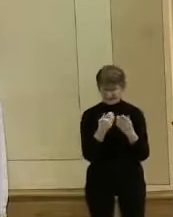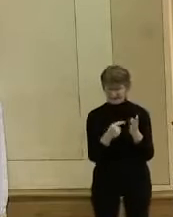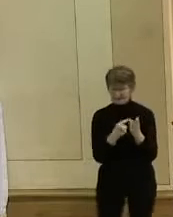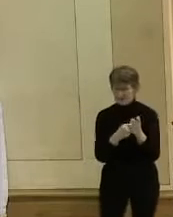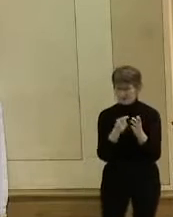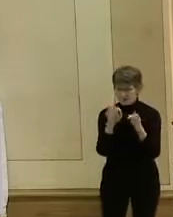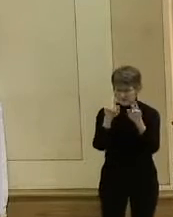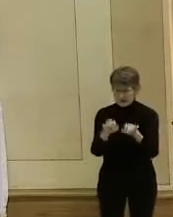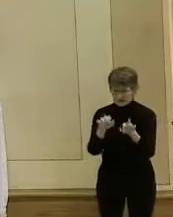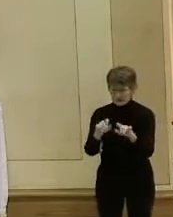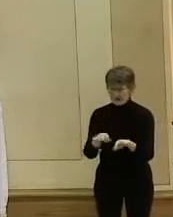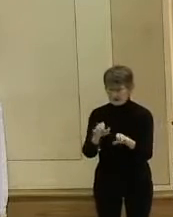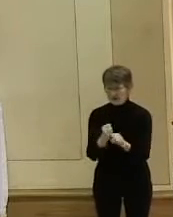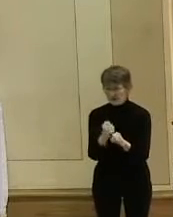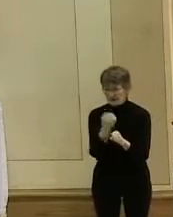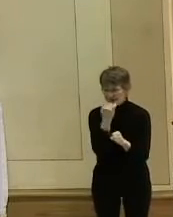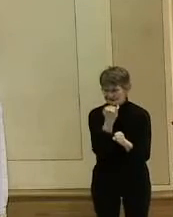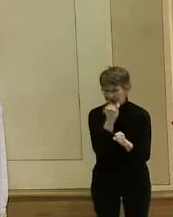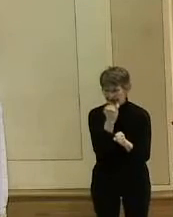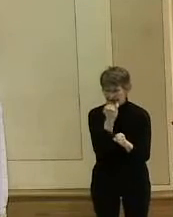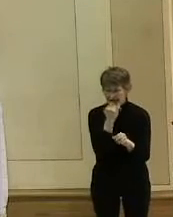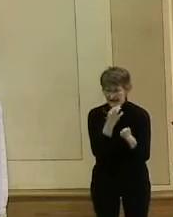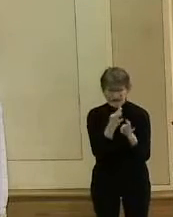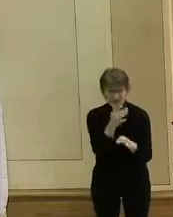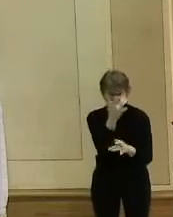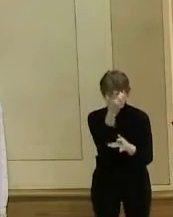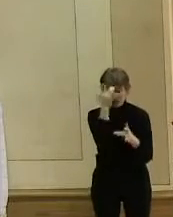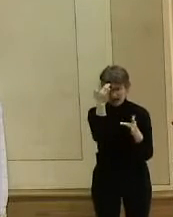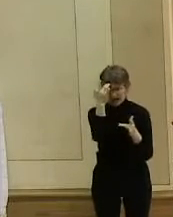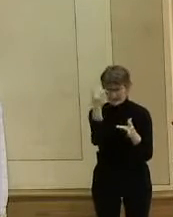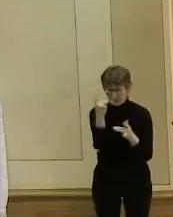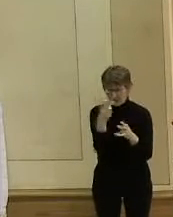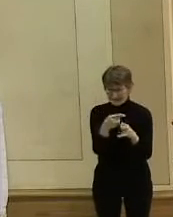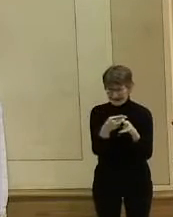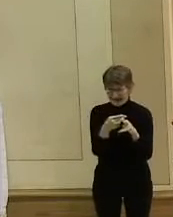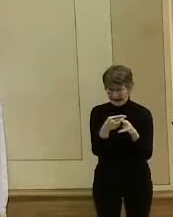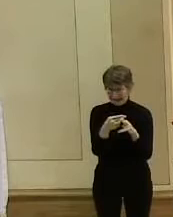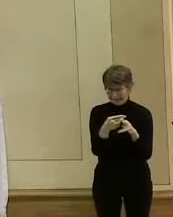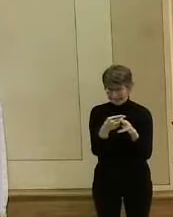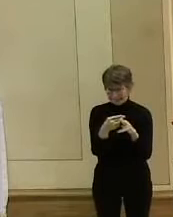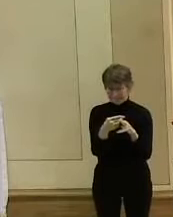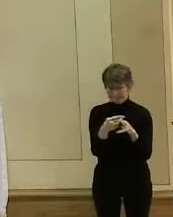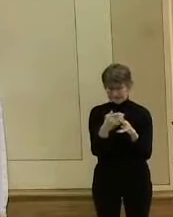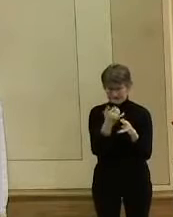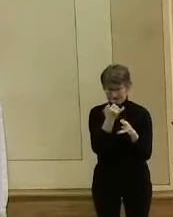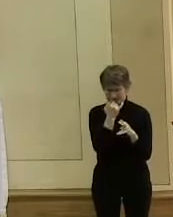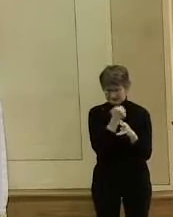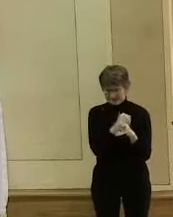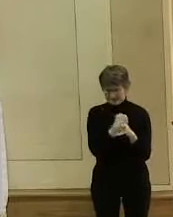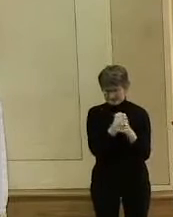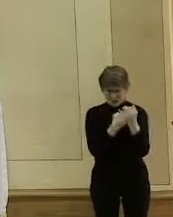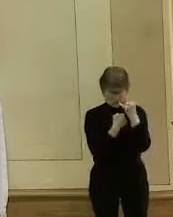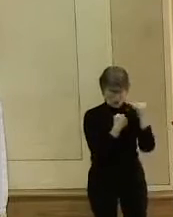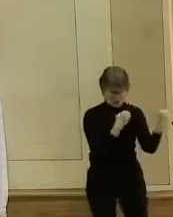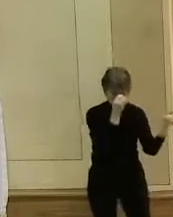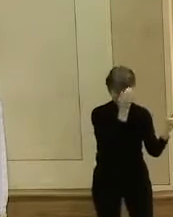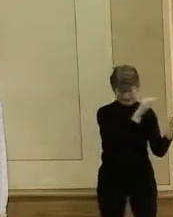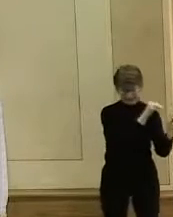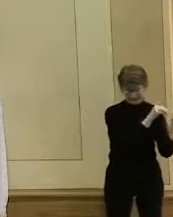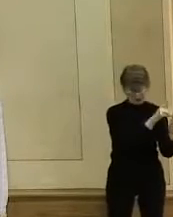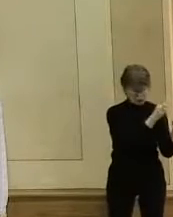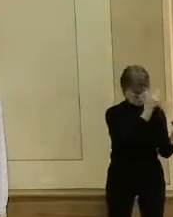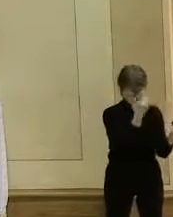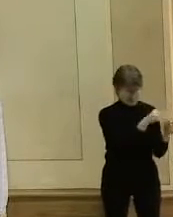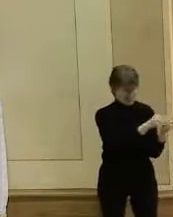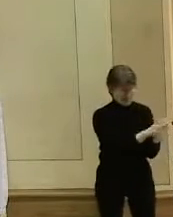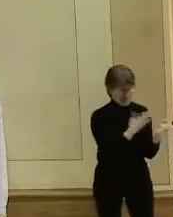run. If someone's name is not on here, if your name is on there, please give us a call so that we can get that on there, because